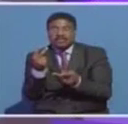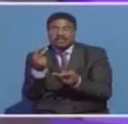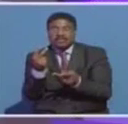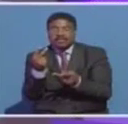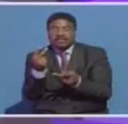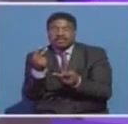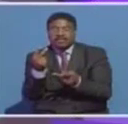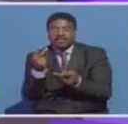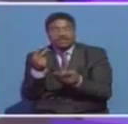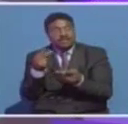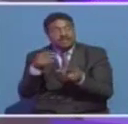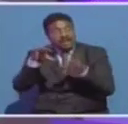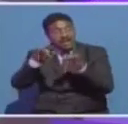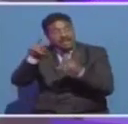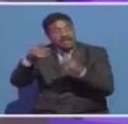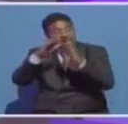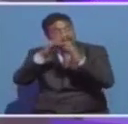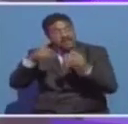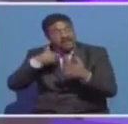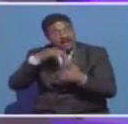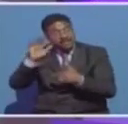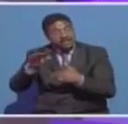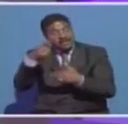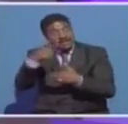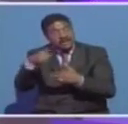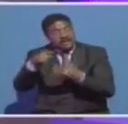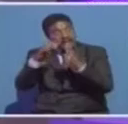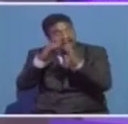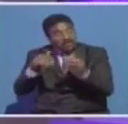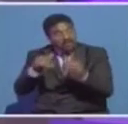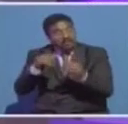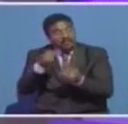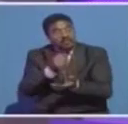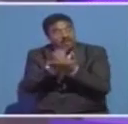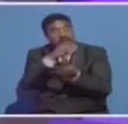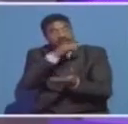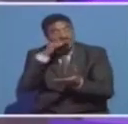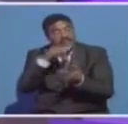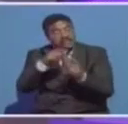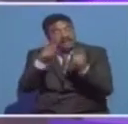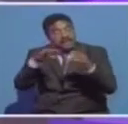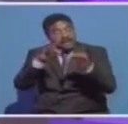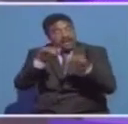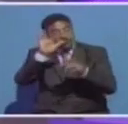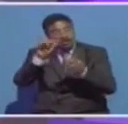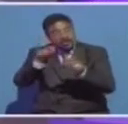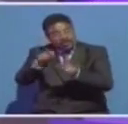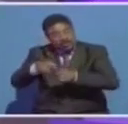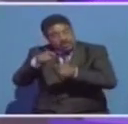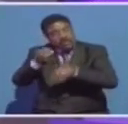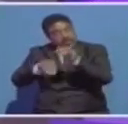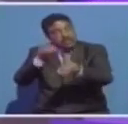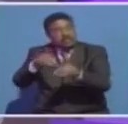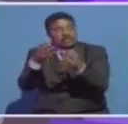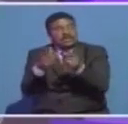land, where you have a house, you have a greenhouse to service the anchor farmer, and plenty of land for you to do your own thing. So we want